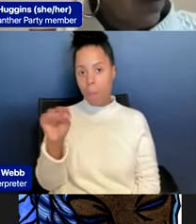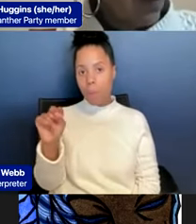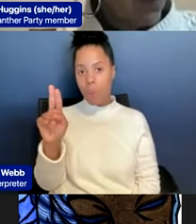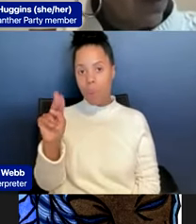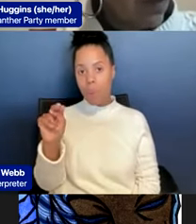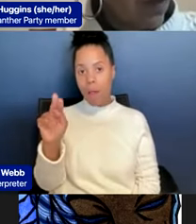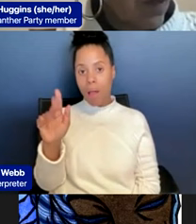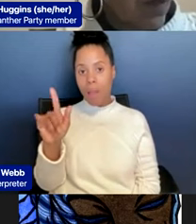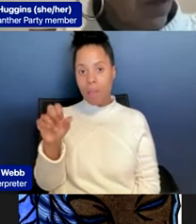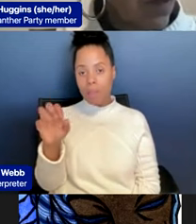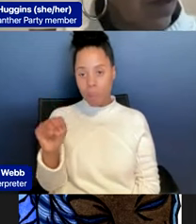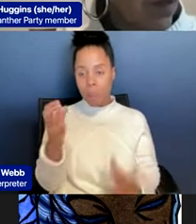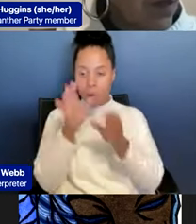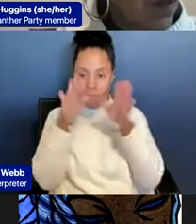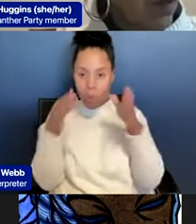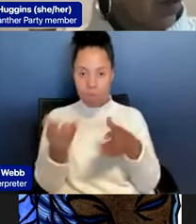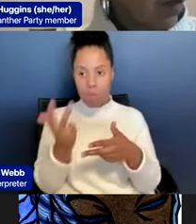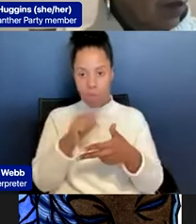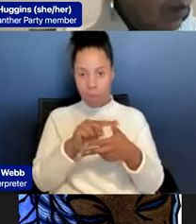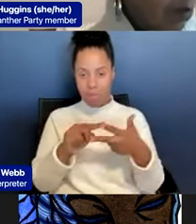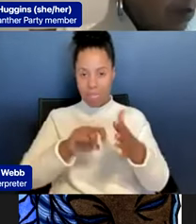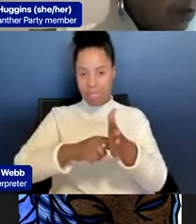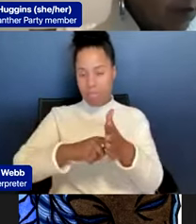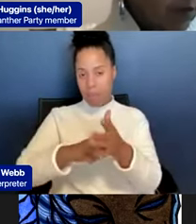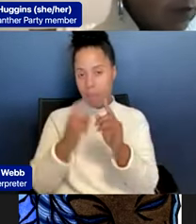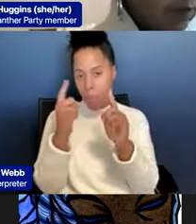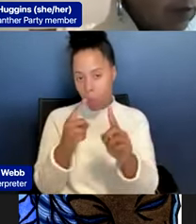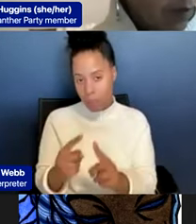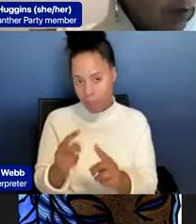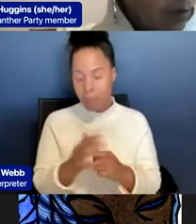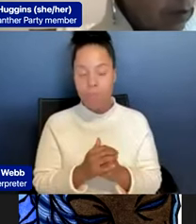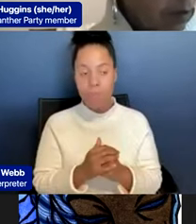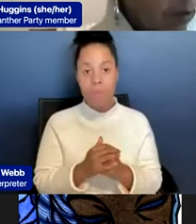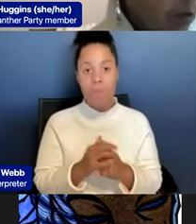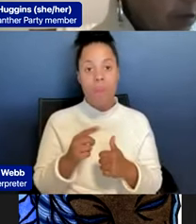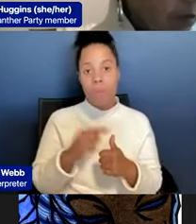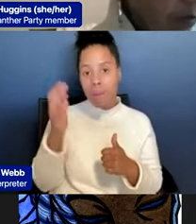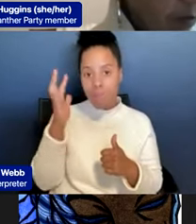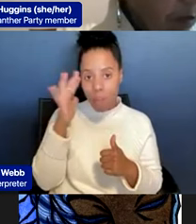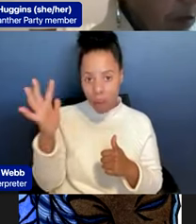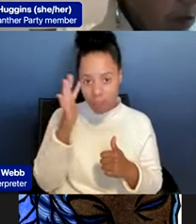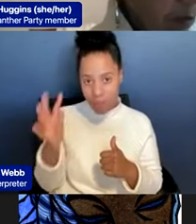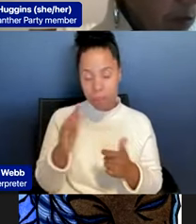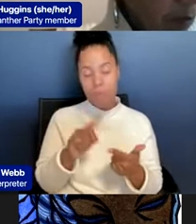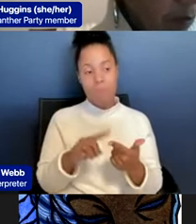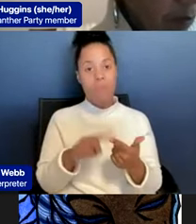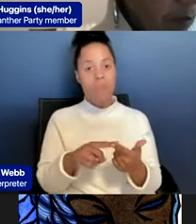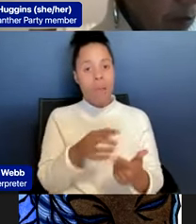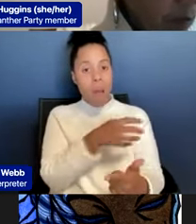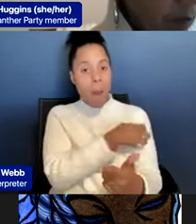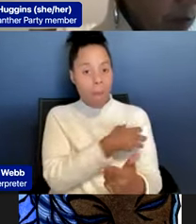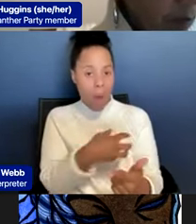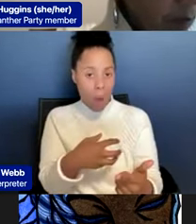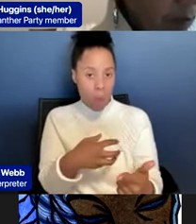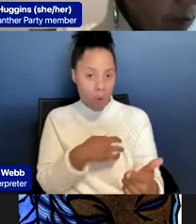that I think is very important. One is philosophy, two is a power analysis, and three is